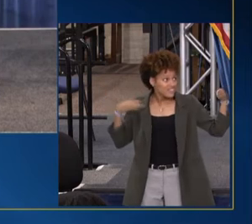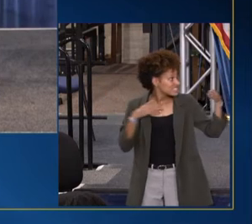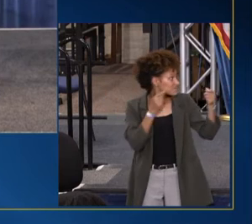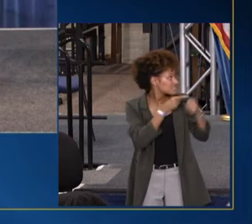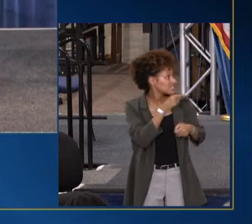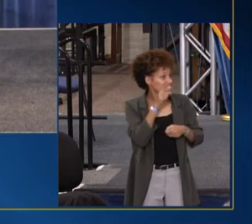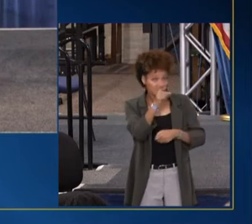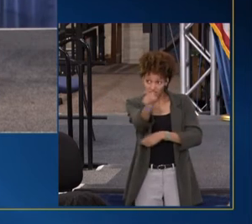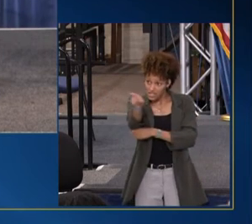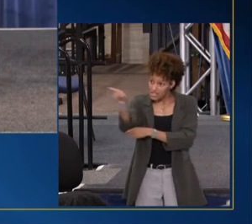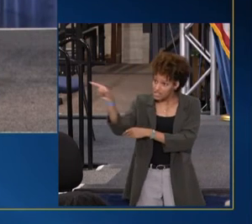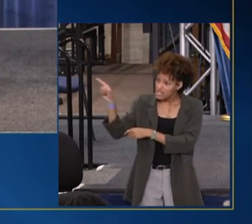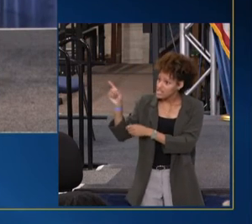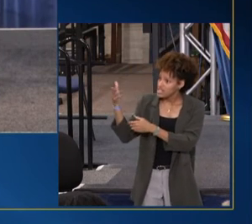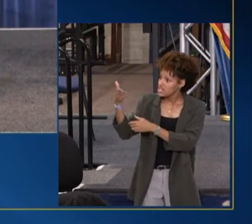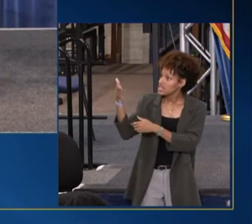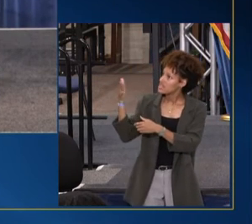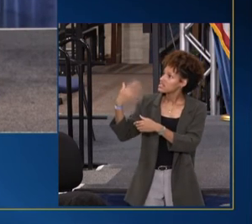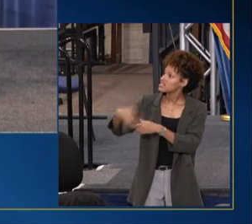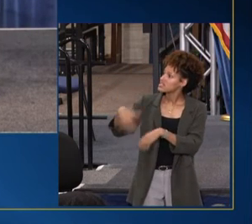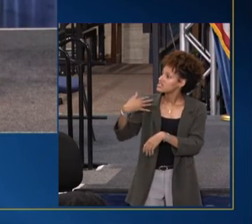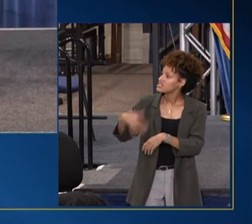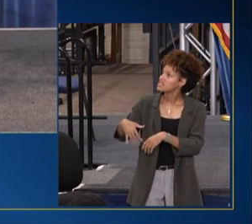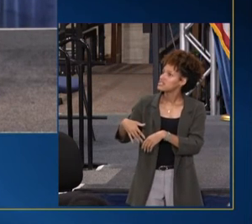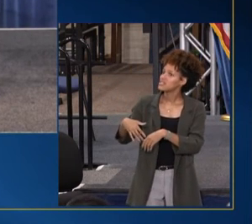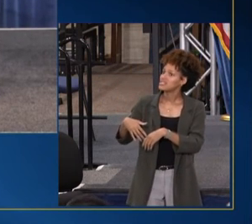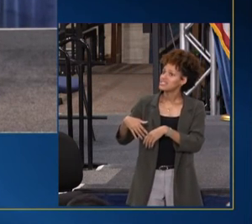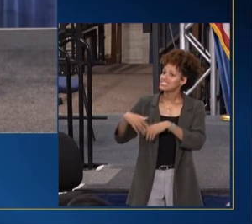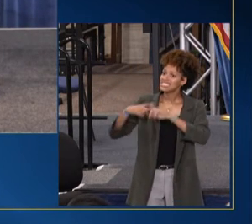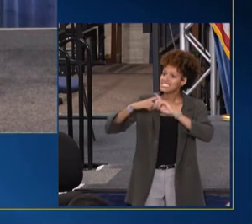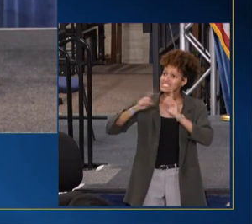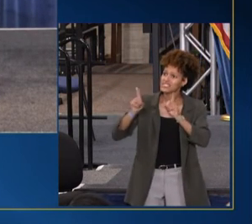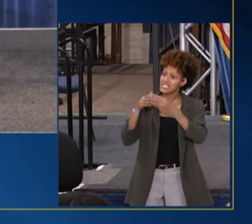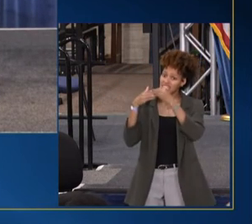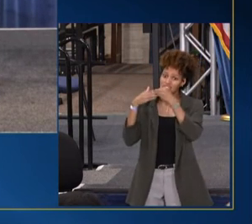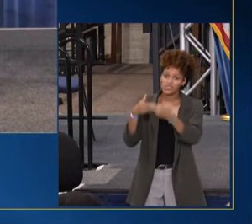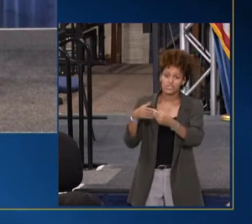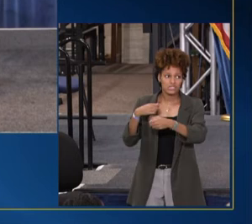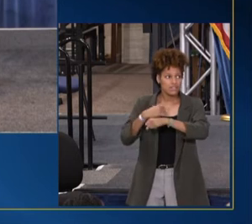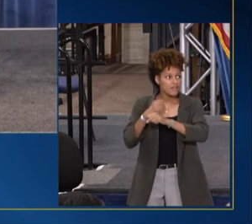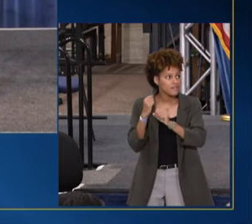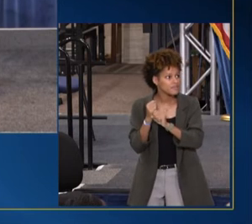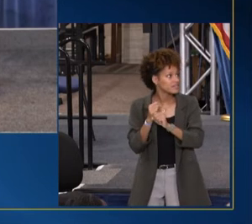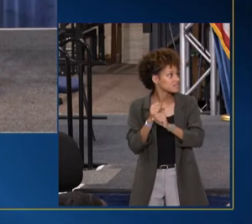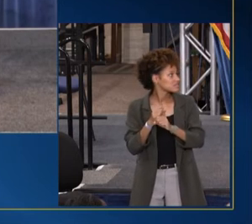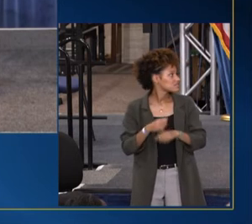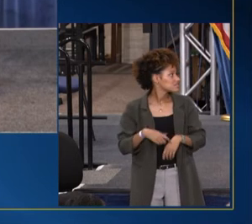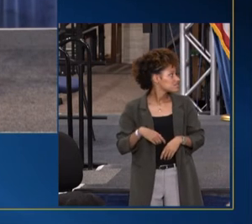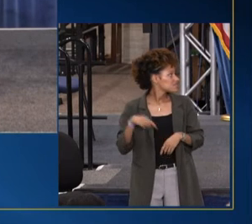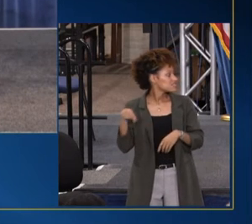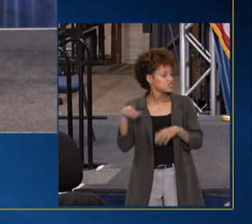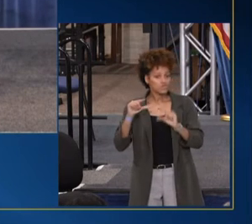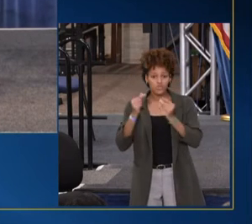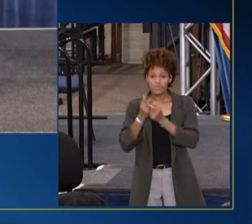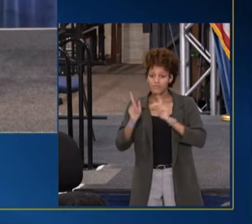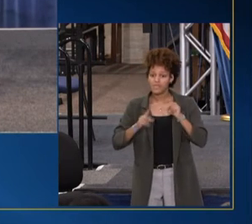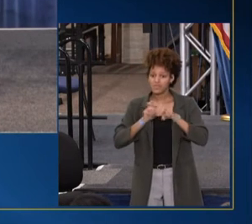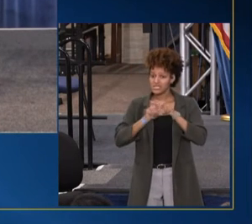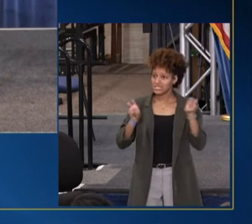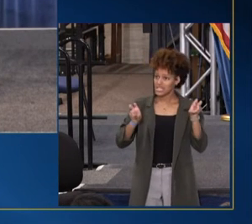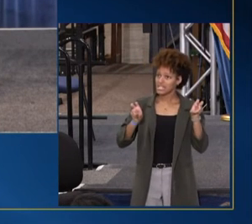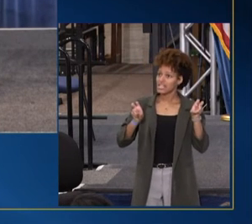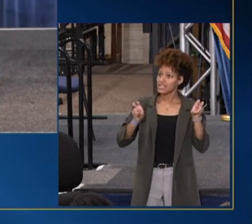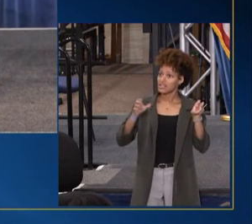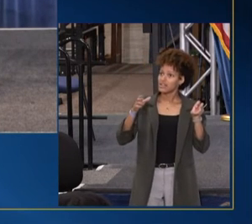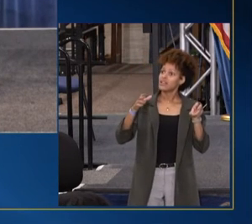over here. Wow. What a difference leadership makes that this group of folks sitting on stage looks